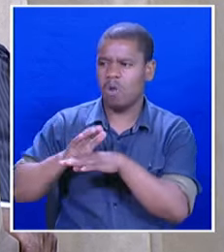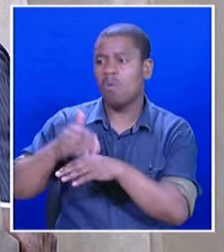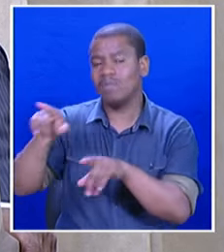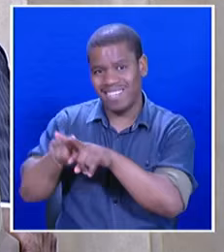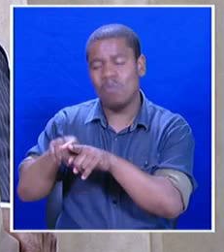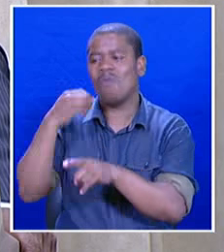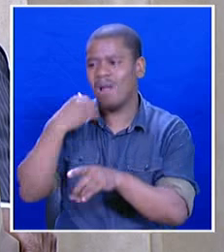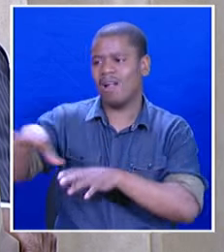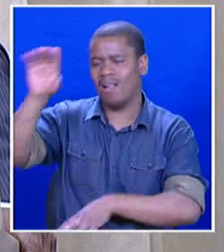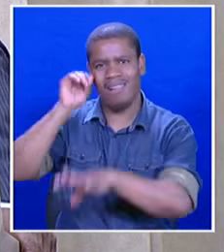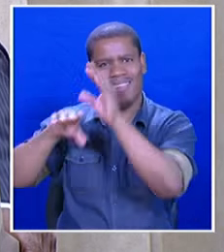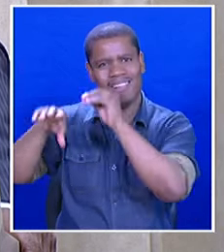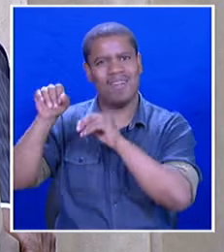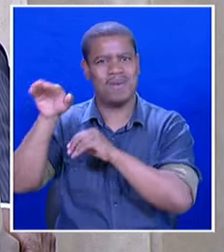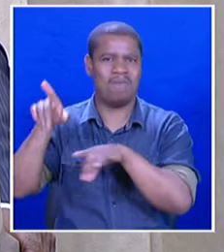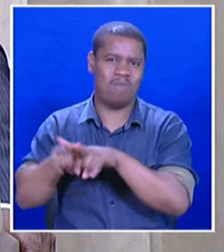the green energy